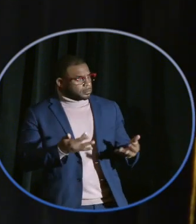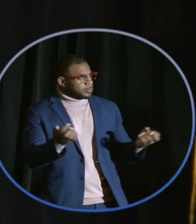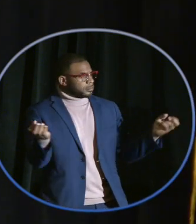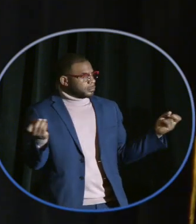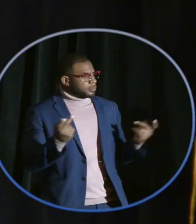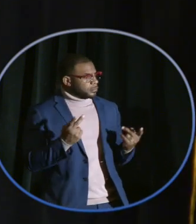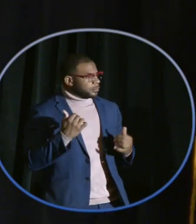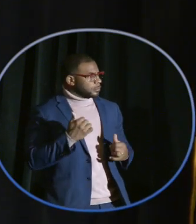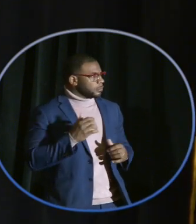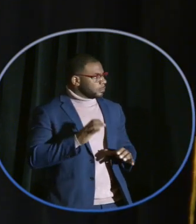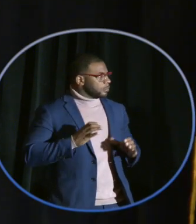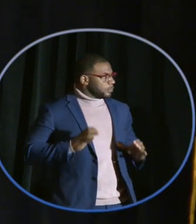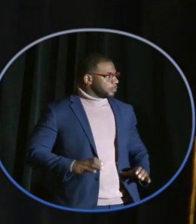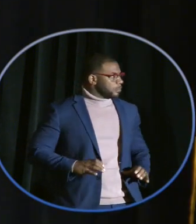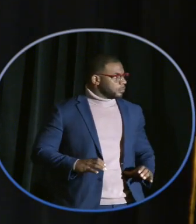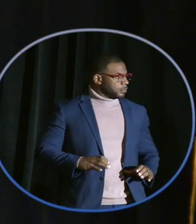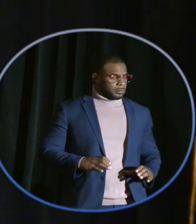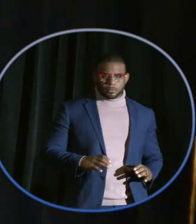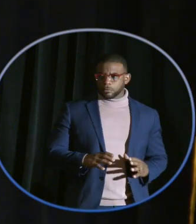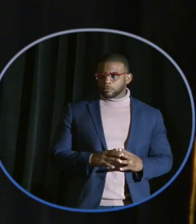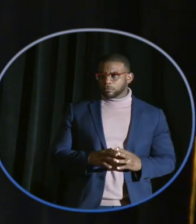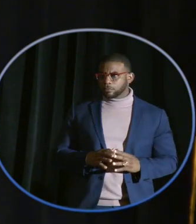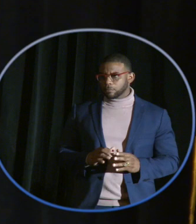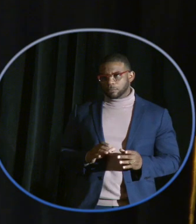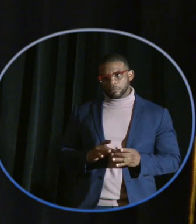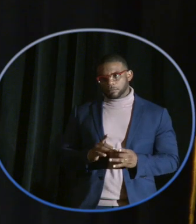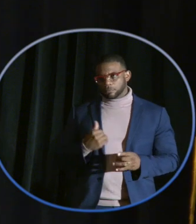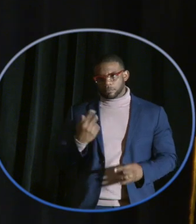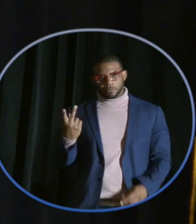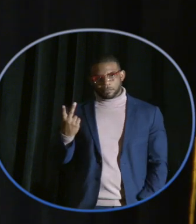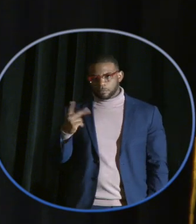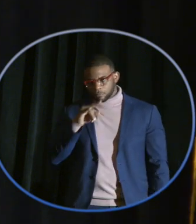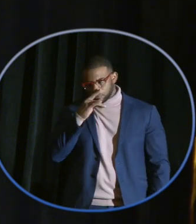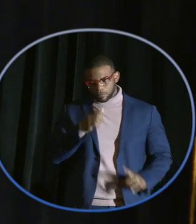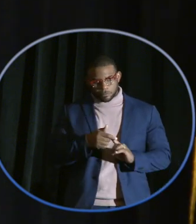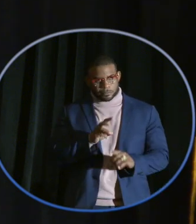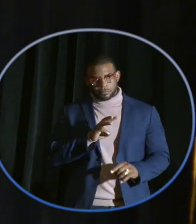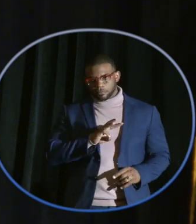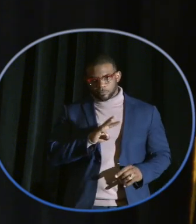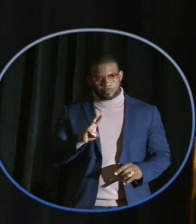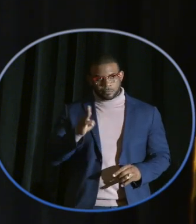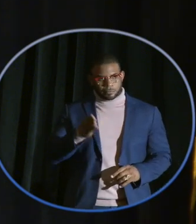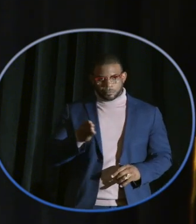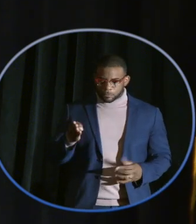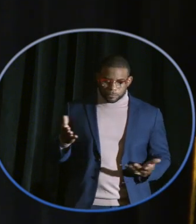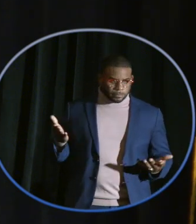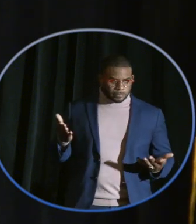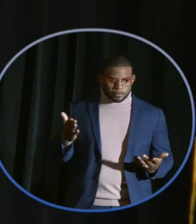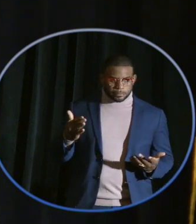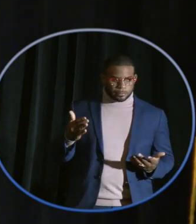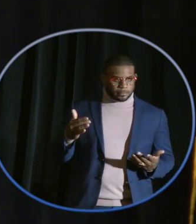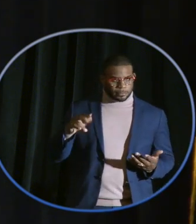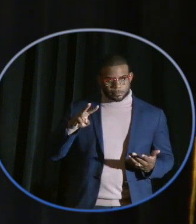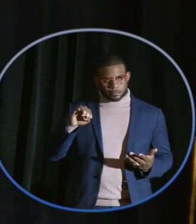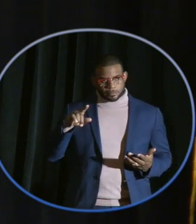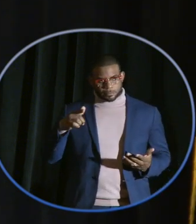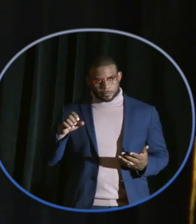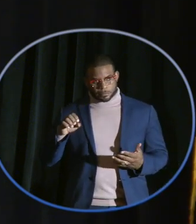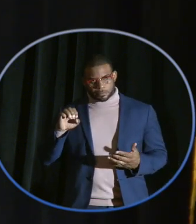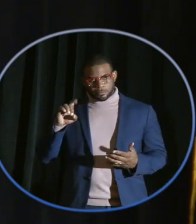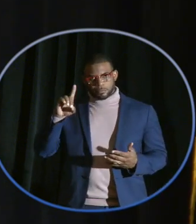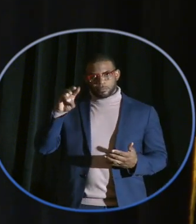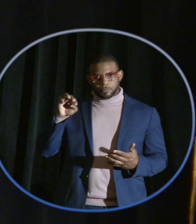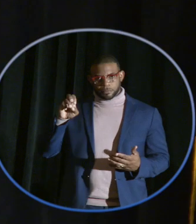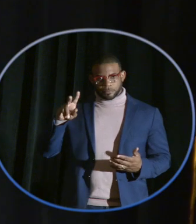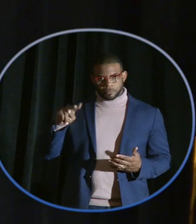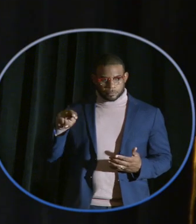returning citizens. I'm gonna back up and say that we are two kids from West Baltimore, Edmondson Village, specifically Edmondson High